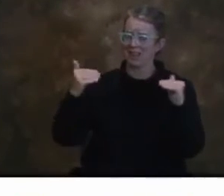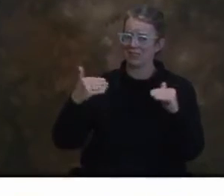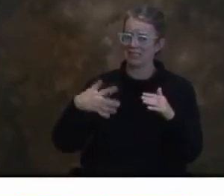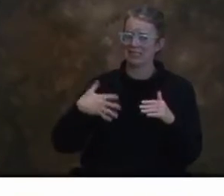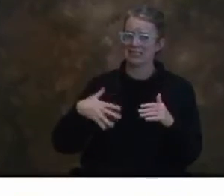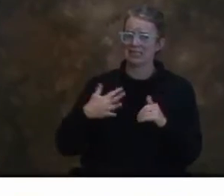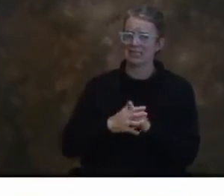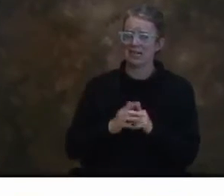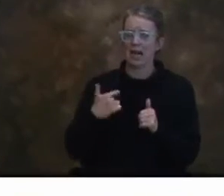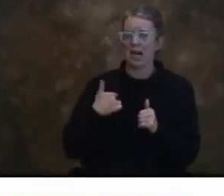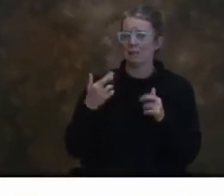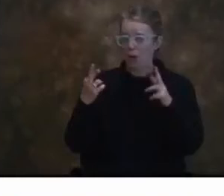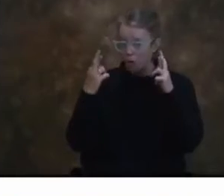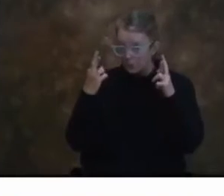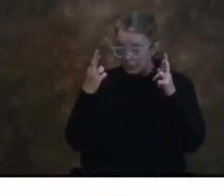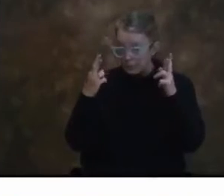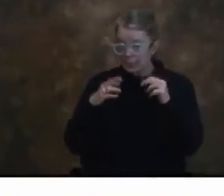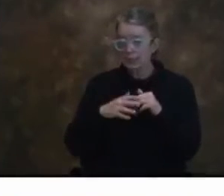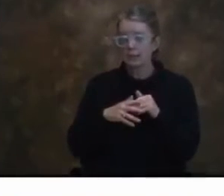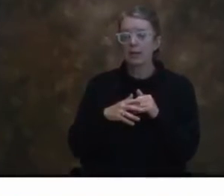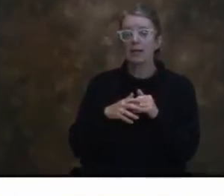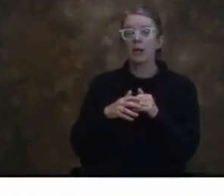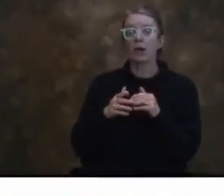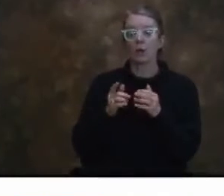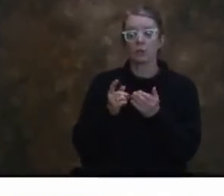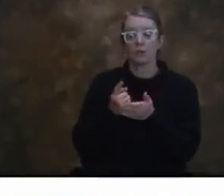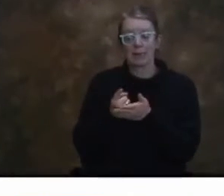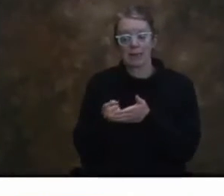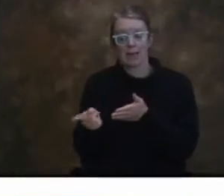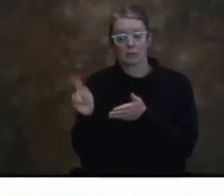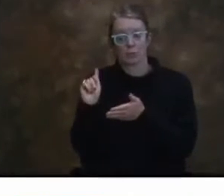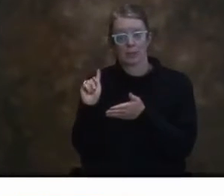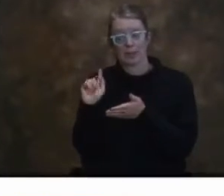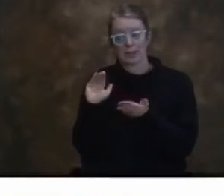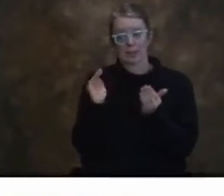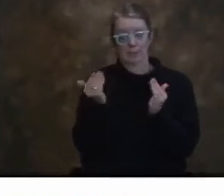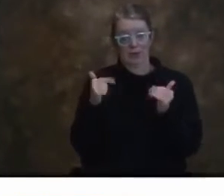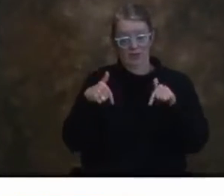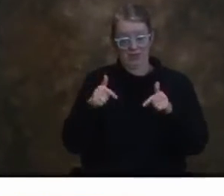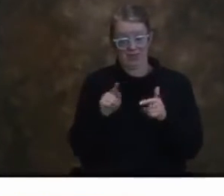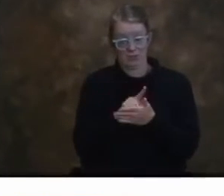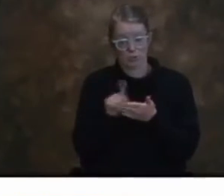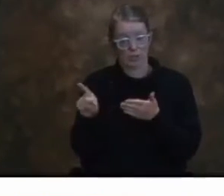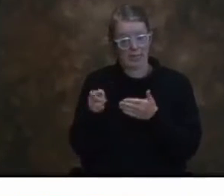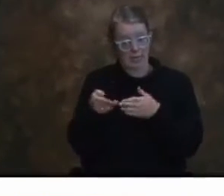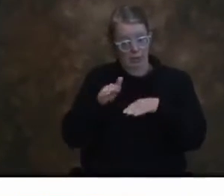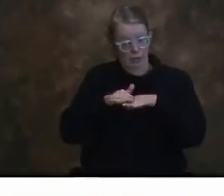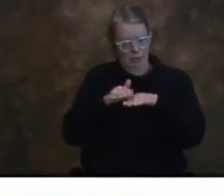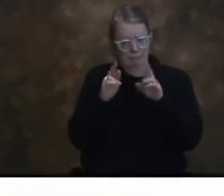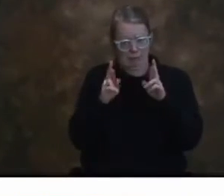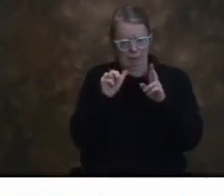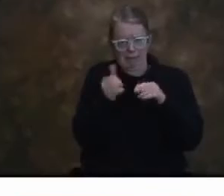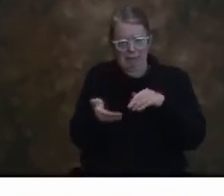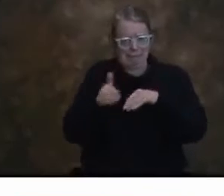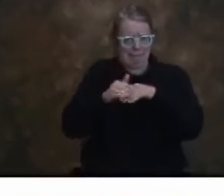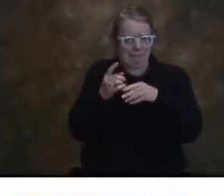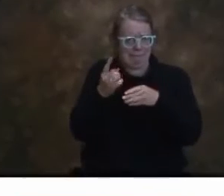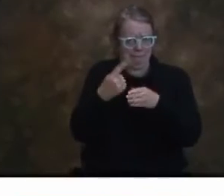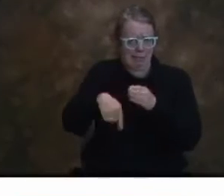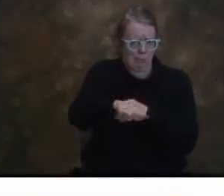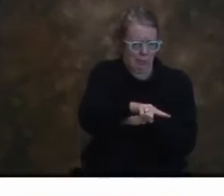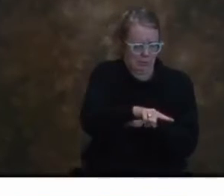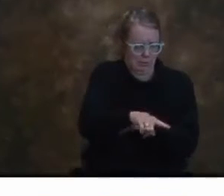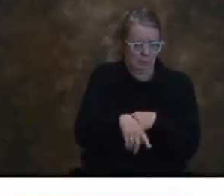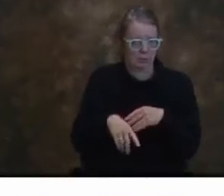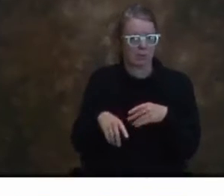the increase that we saw from last week to this week does not continue into the next week. But much of that depends on